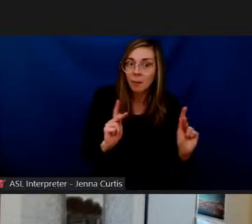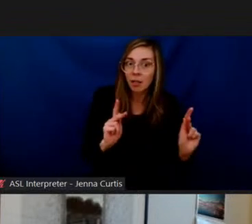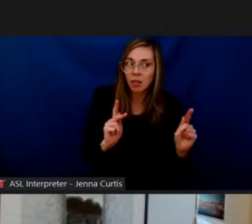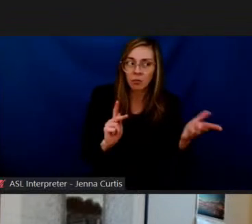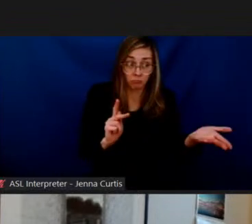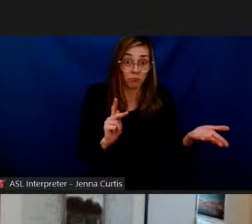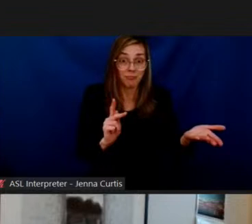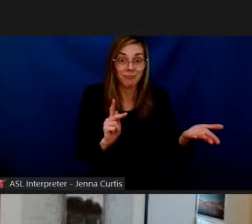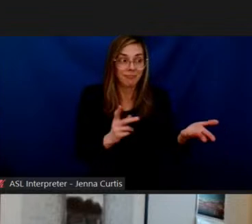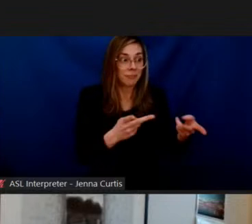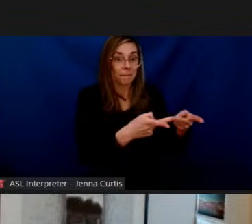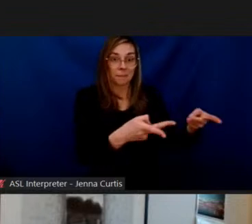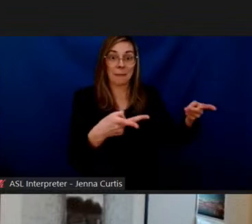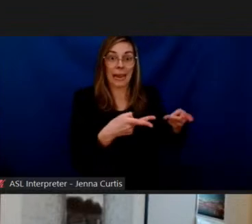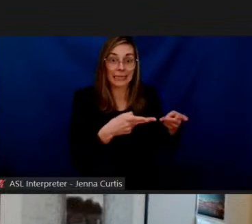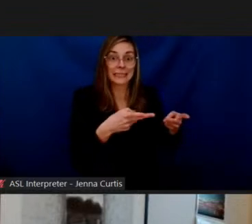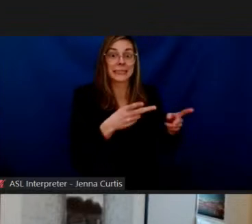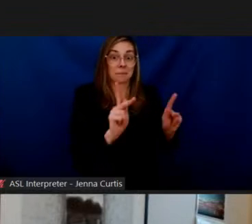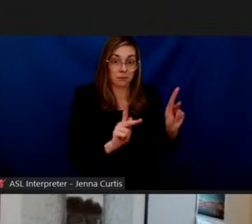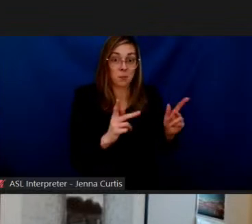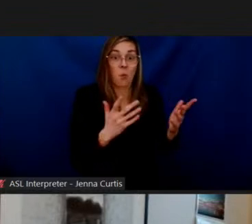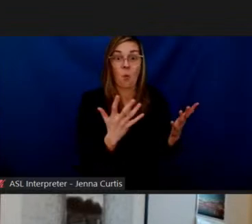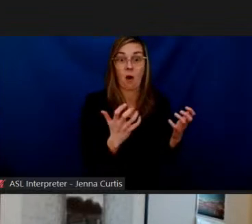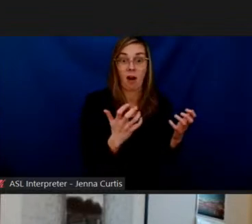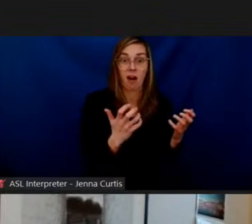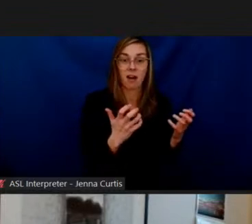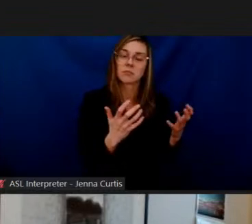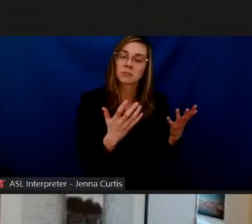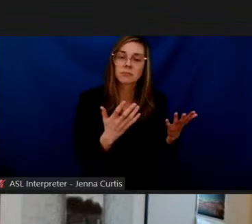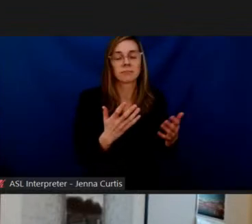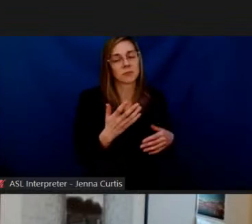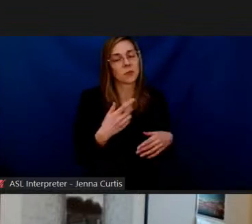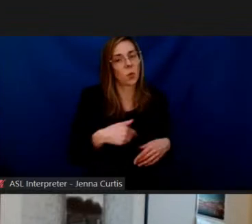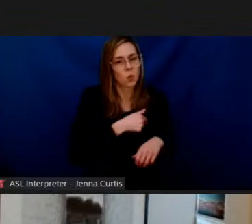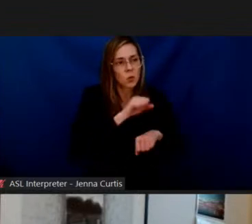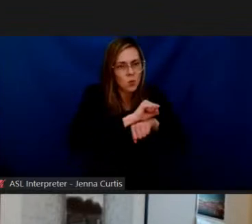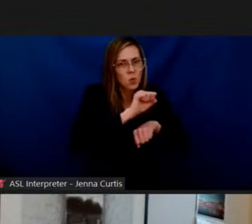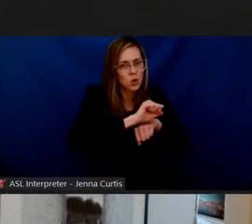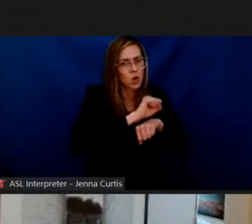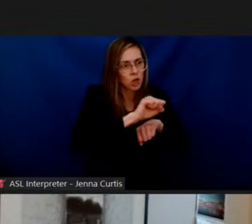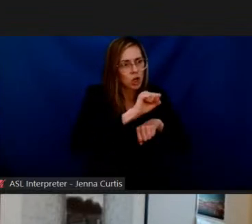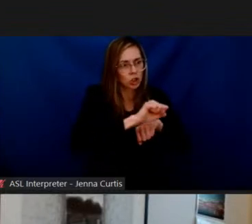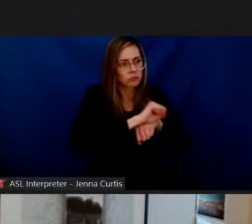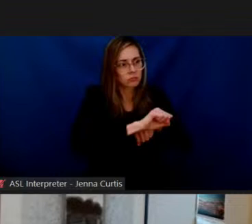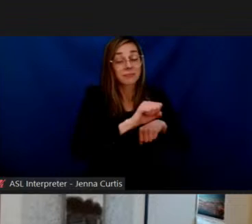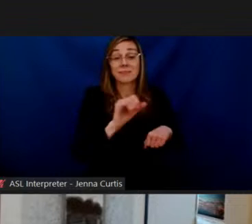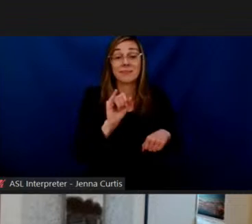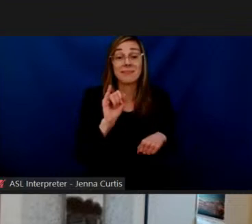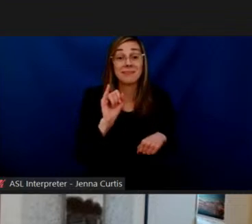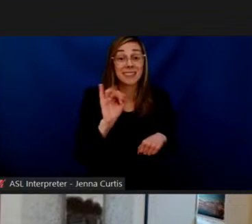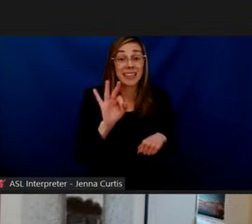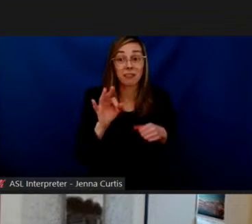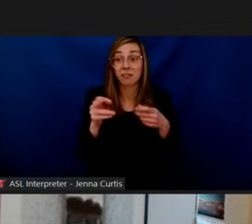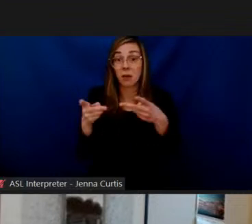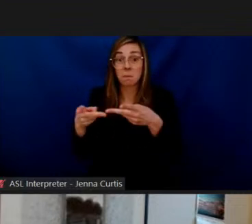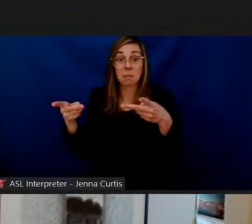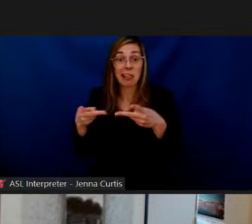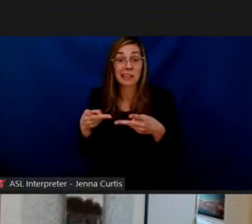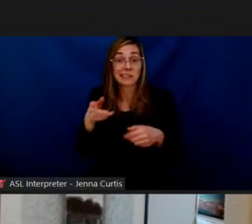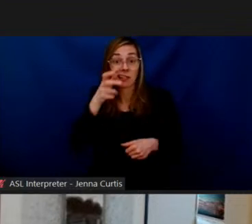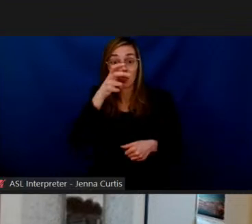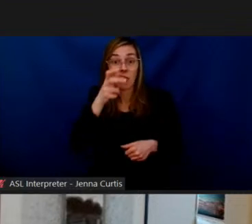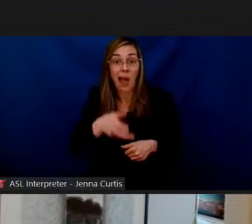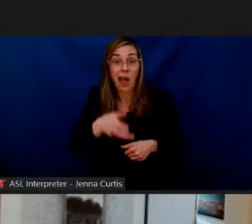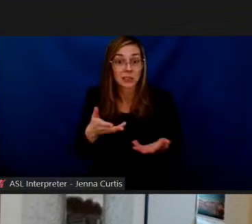sustaining that. And that's something we work really, really hard to do. Because if a place is so bad that people would prefer